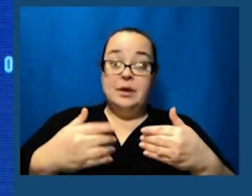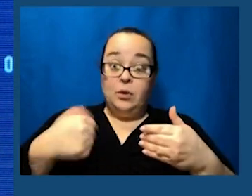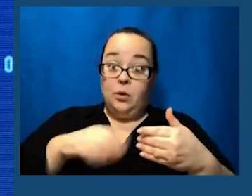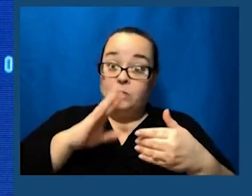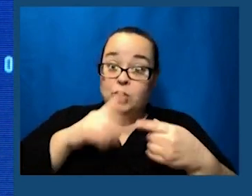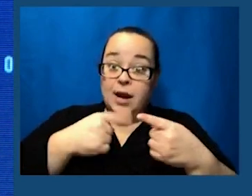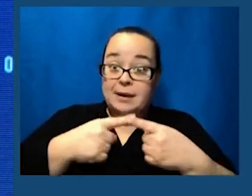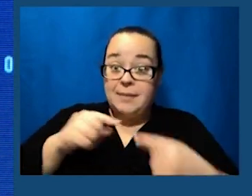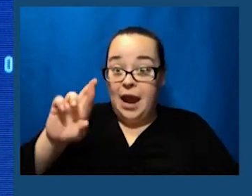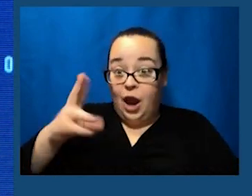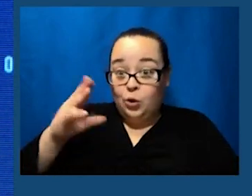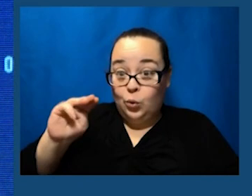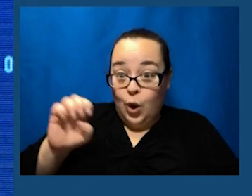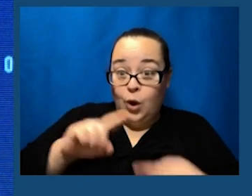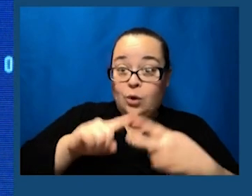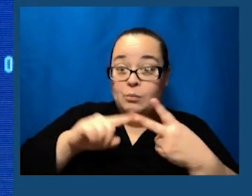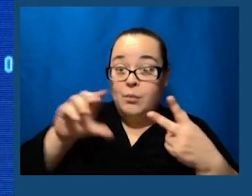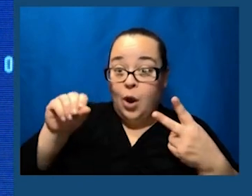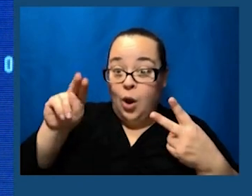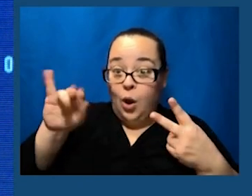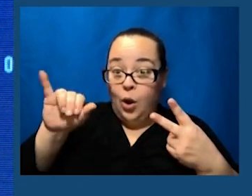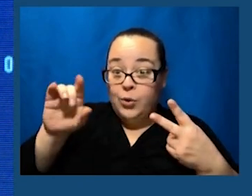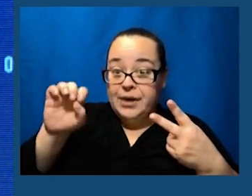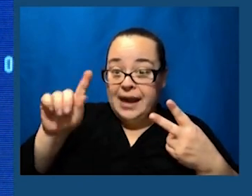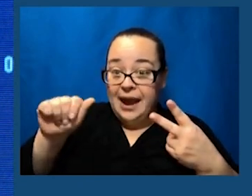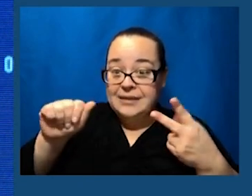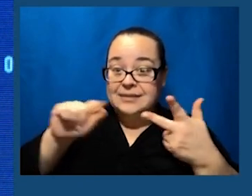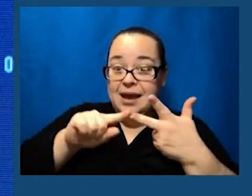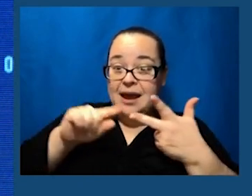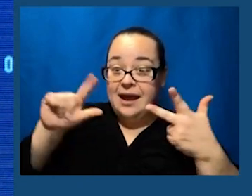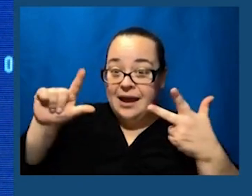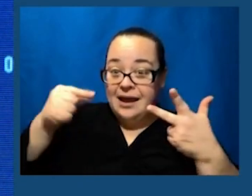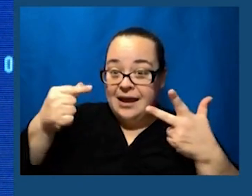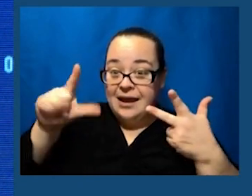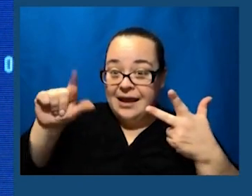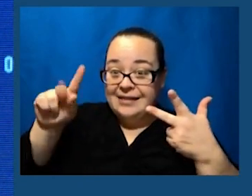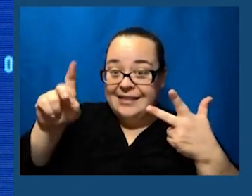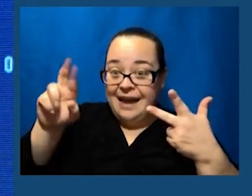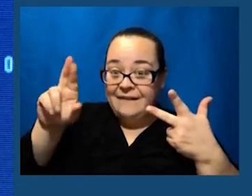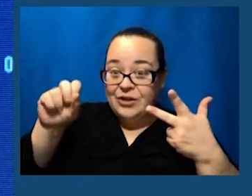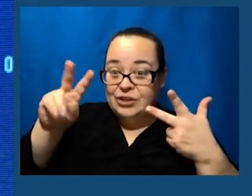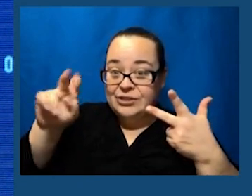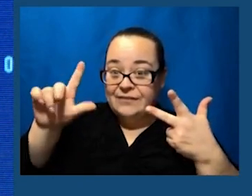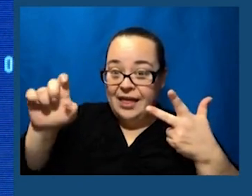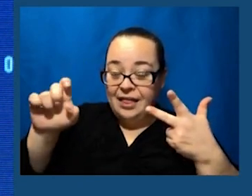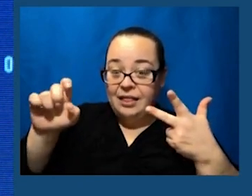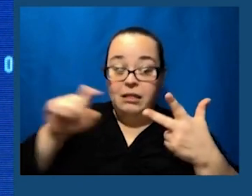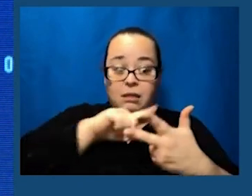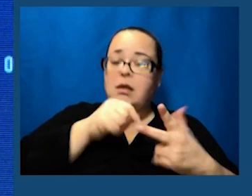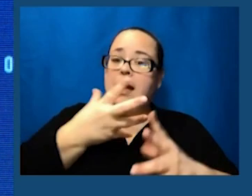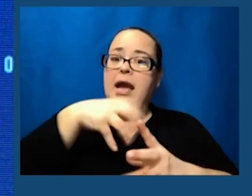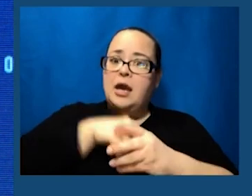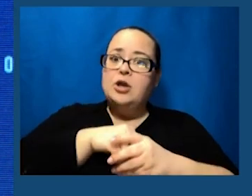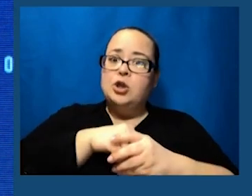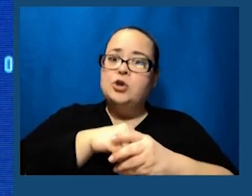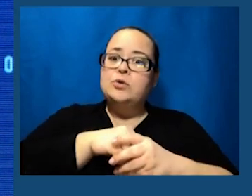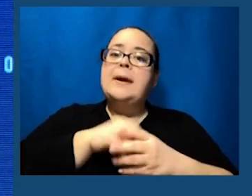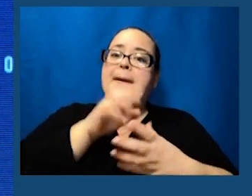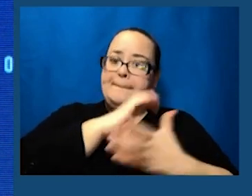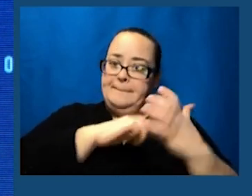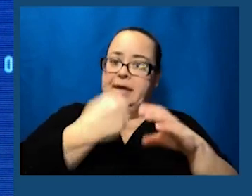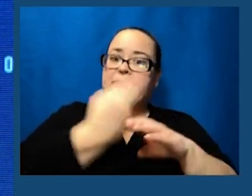Rome, Oneonta, and Gloversville, all of which include major mixed-use housing developments that are resulting